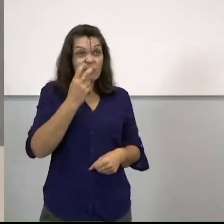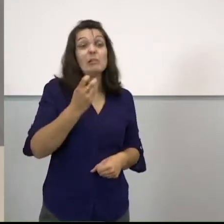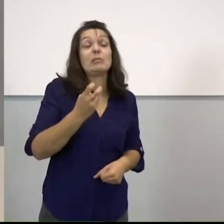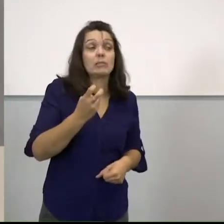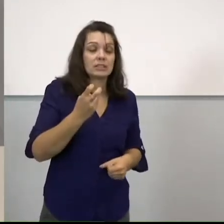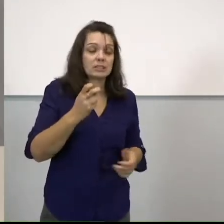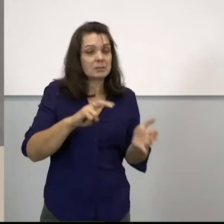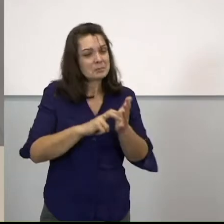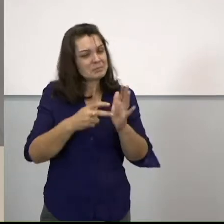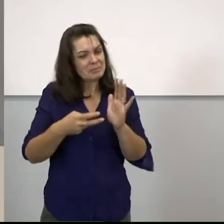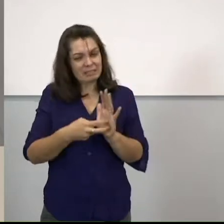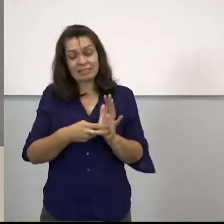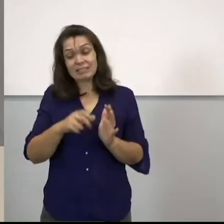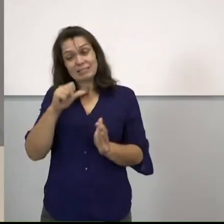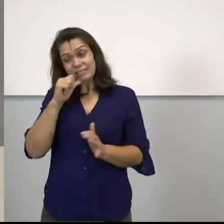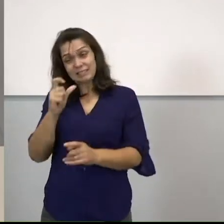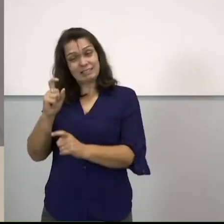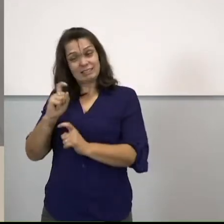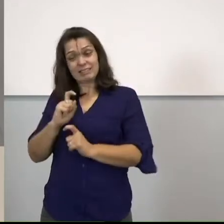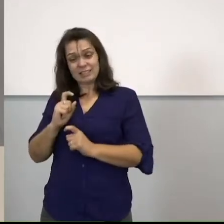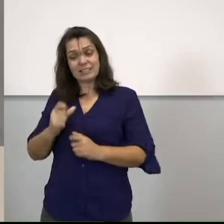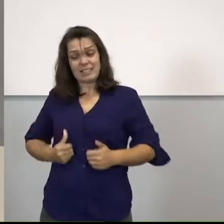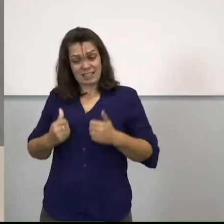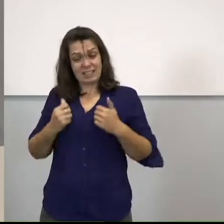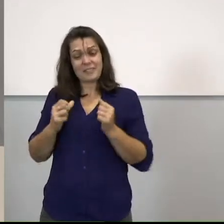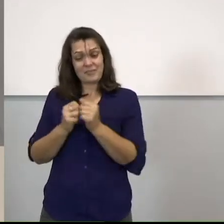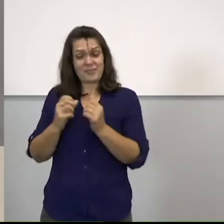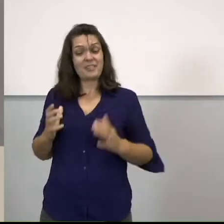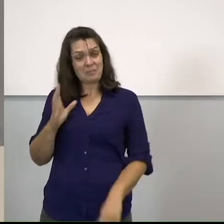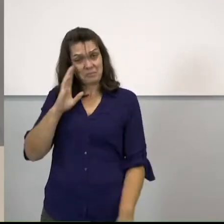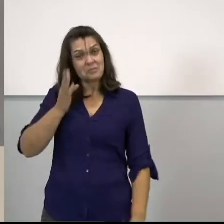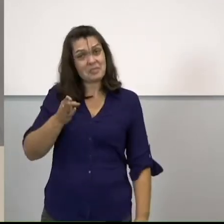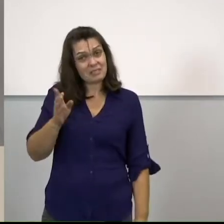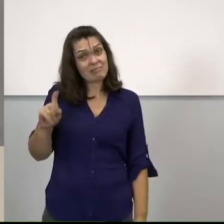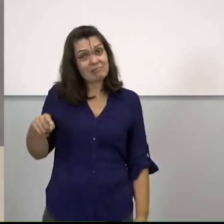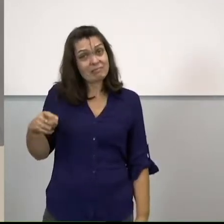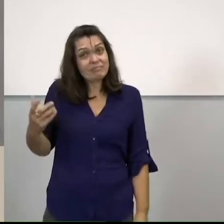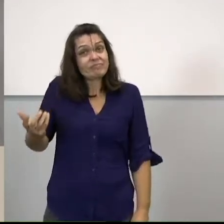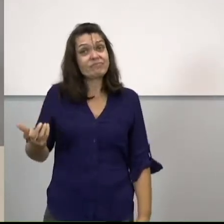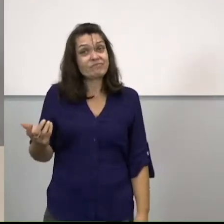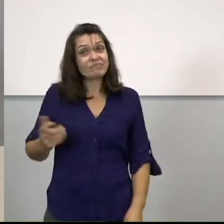doubt and do without?